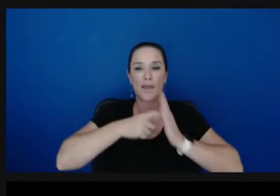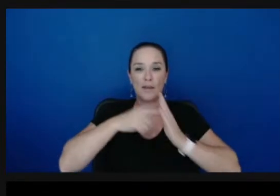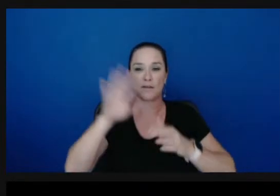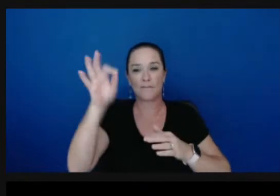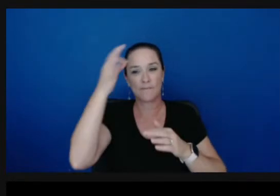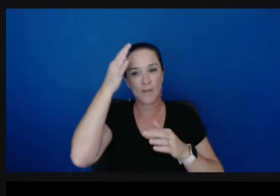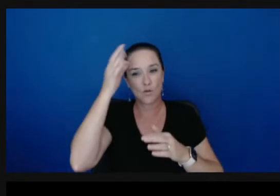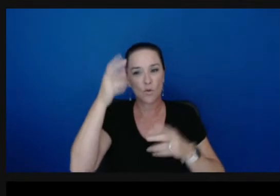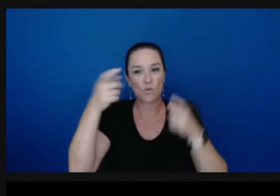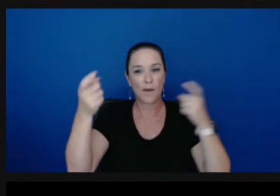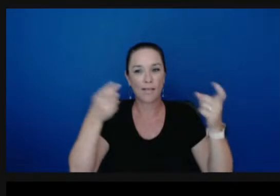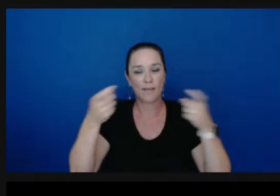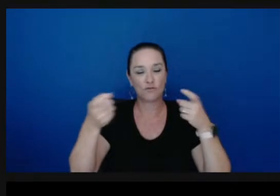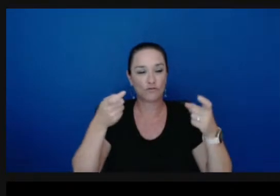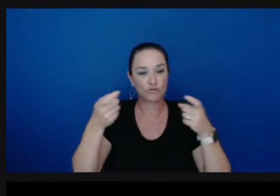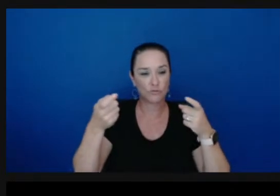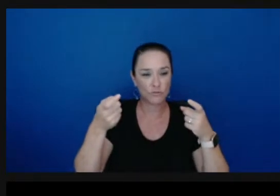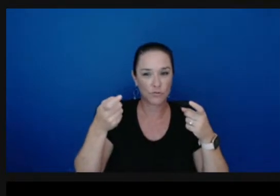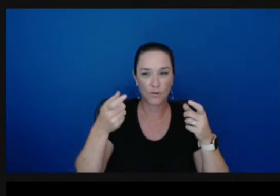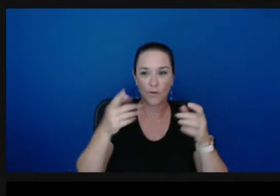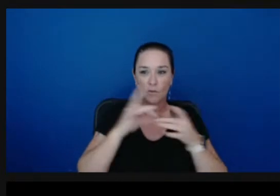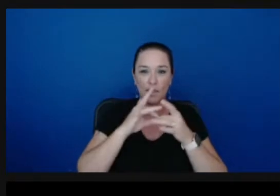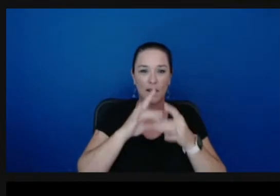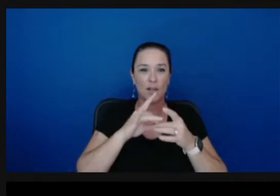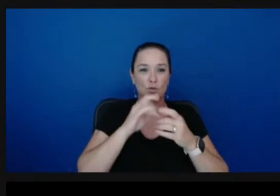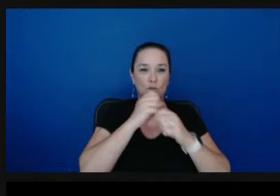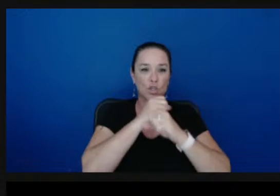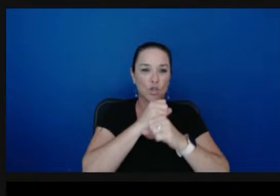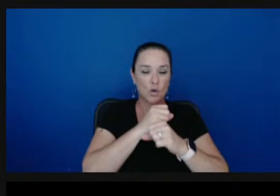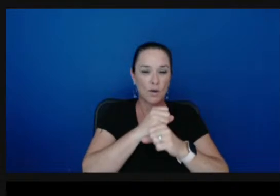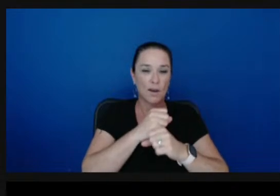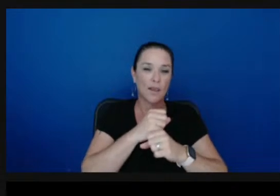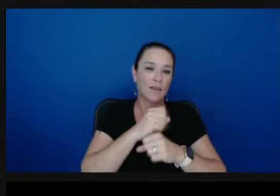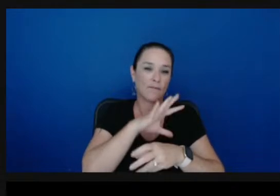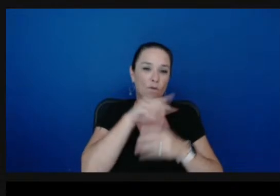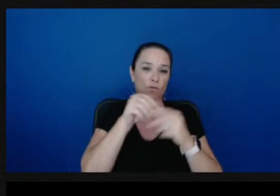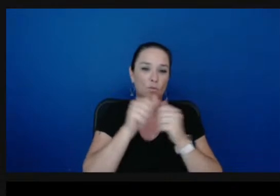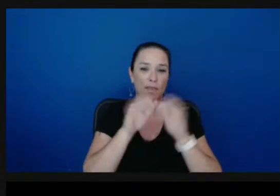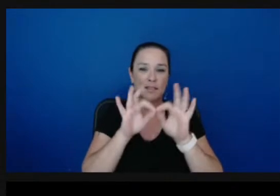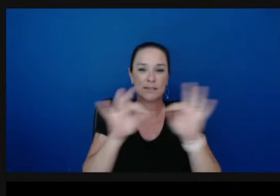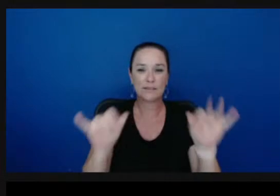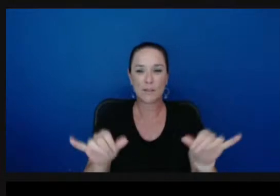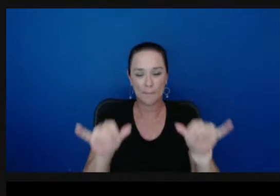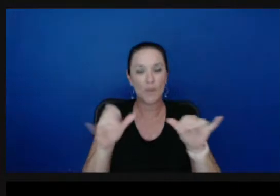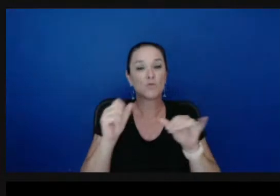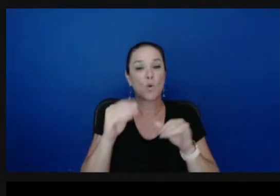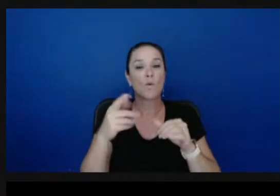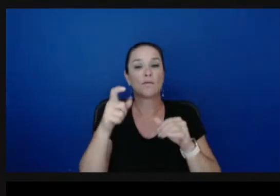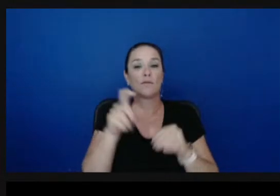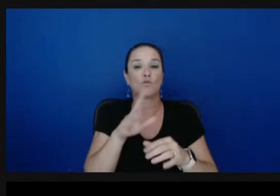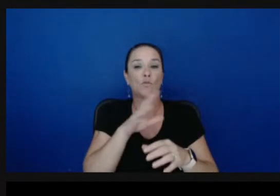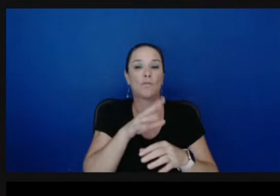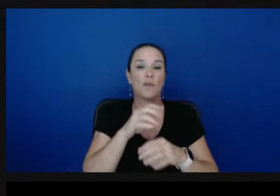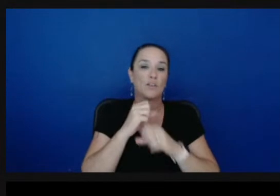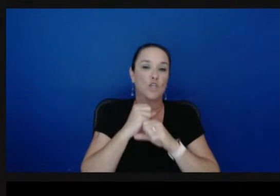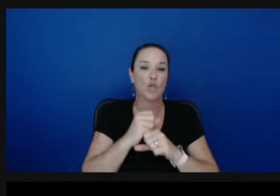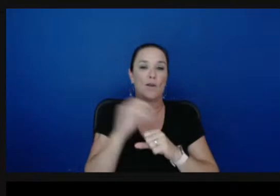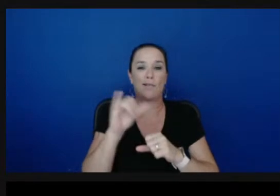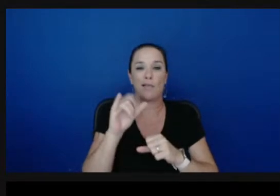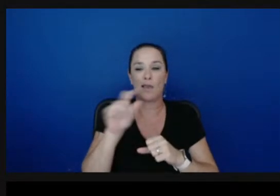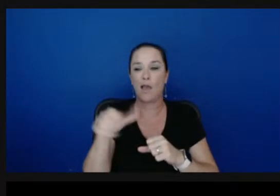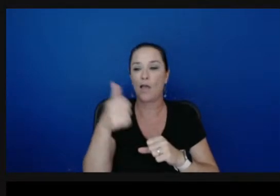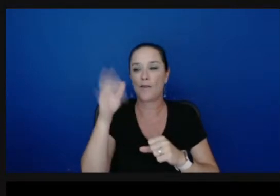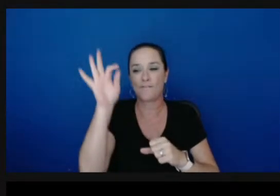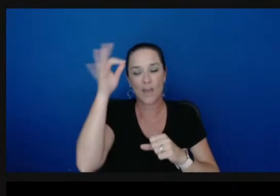regulations regarding security and integrity of systems, right? So basically it needs to be as secure as any other federal facility, and that's